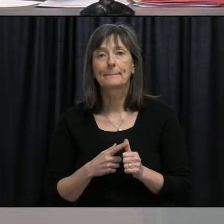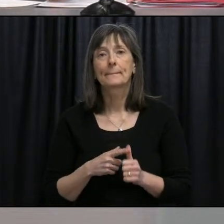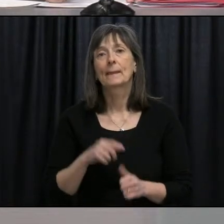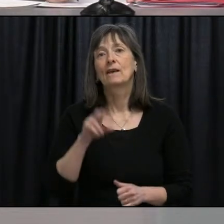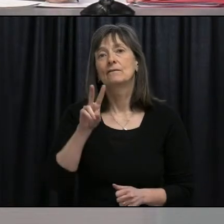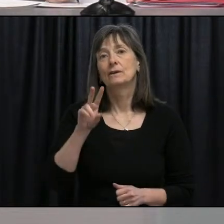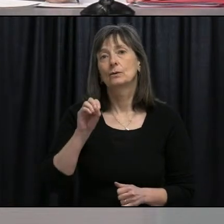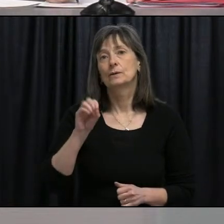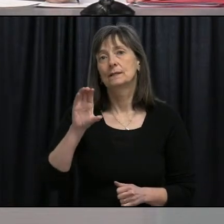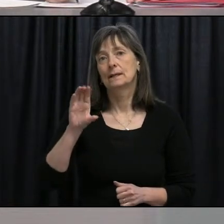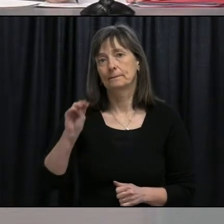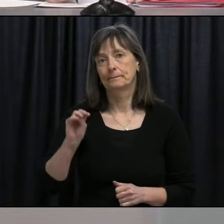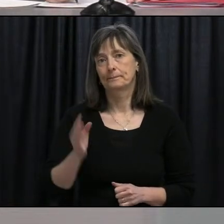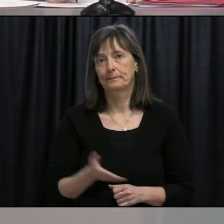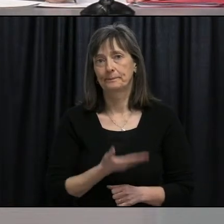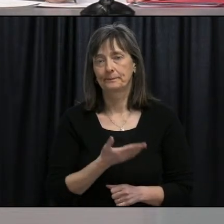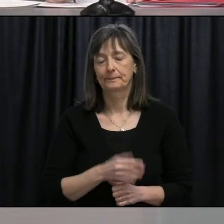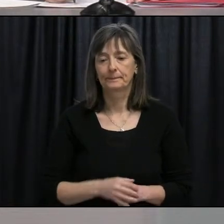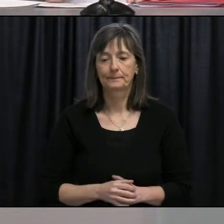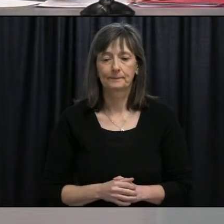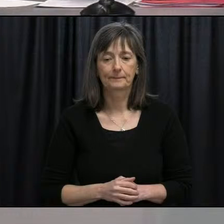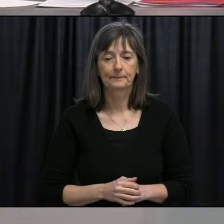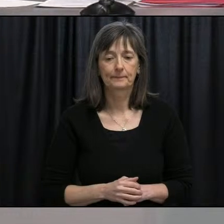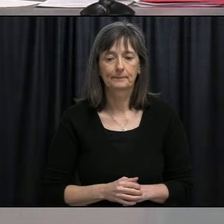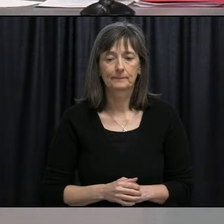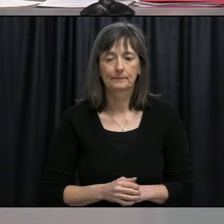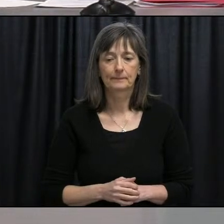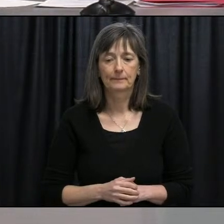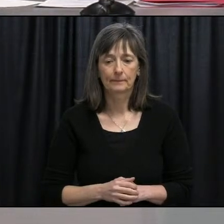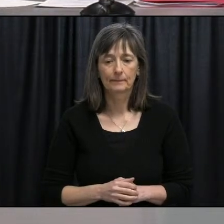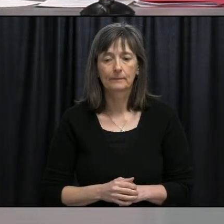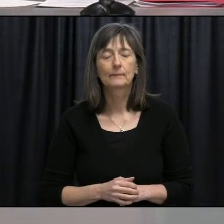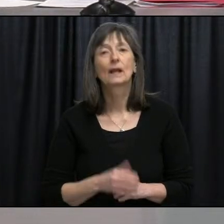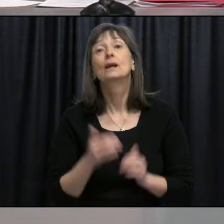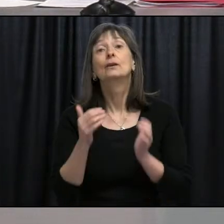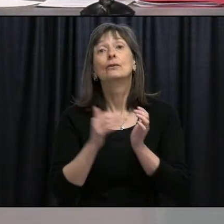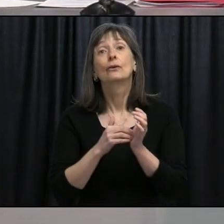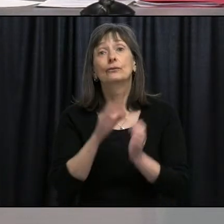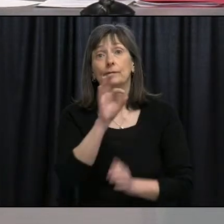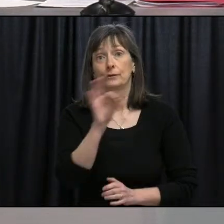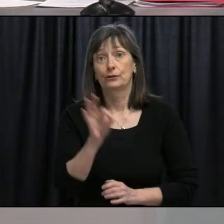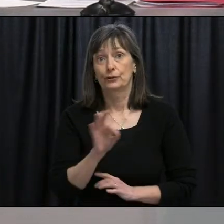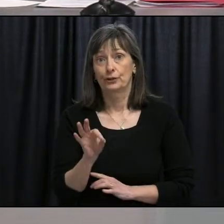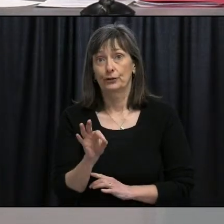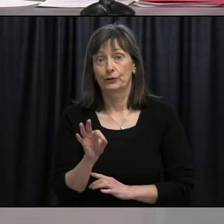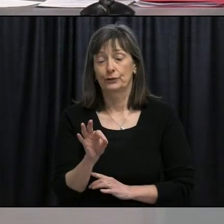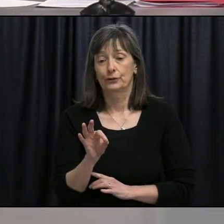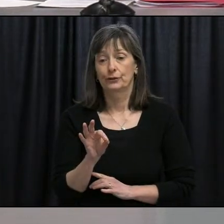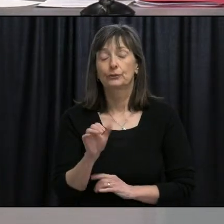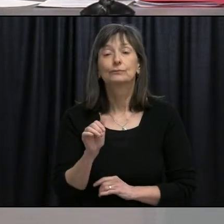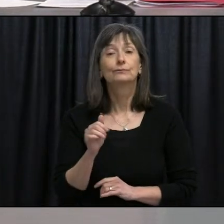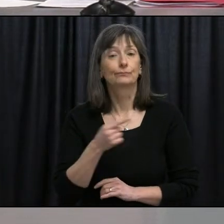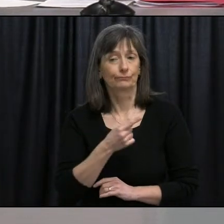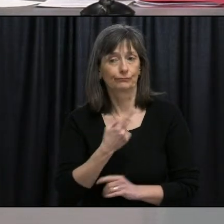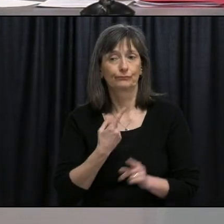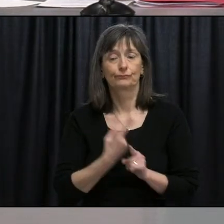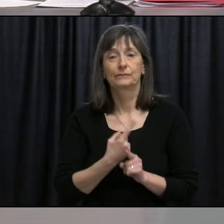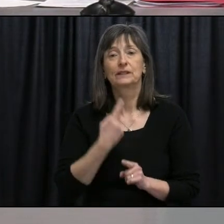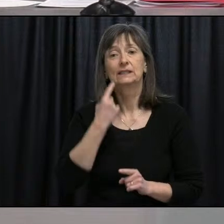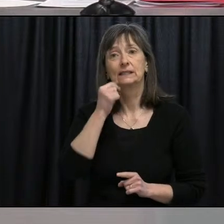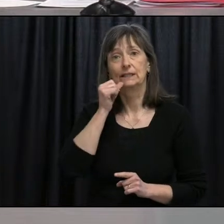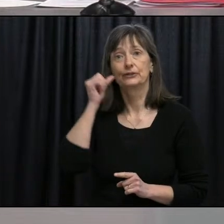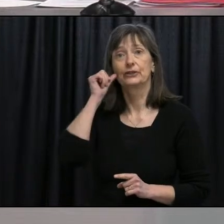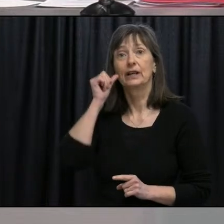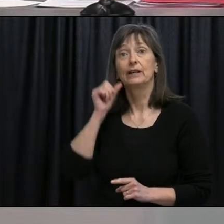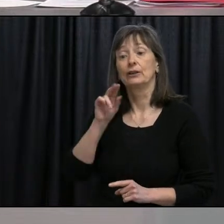with VOCM. Please go ahead. Thank you, Dr. Fitzgerald. Yesterday, as we alluded to earlier, it was announced that Newfoundland